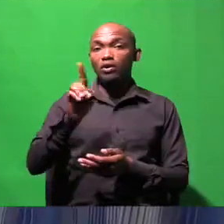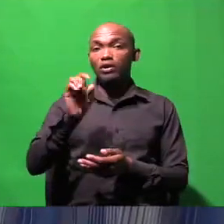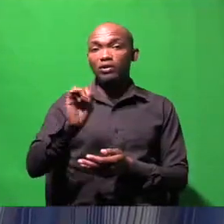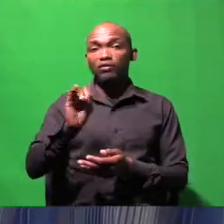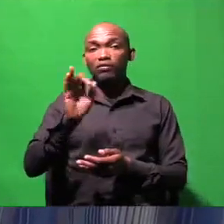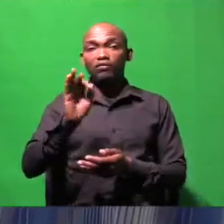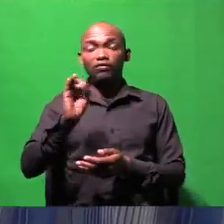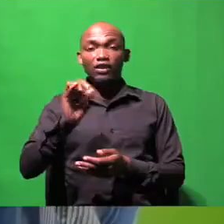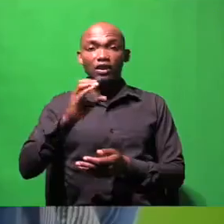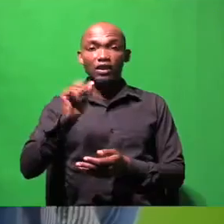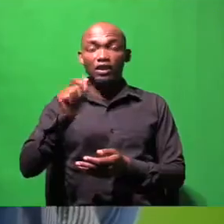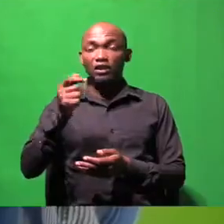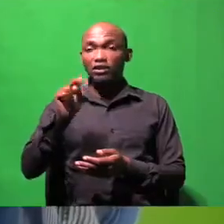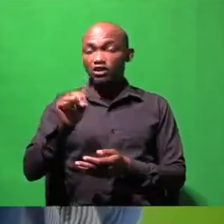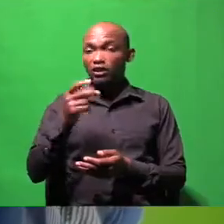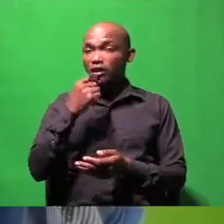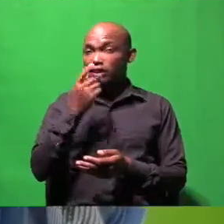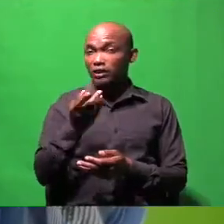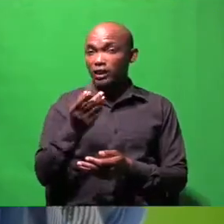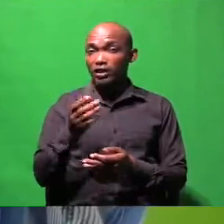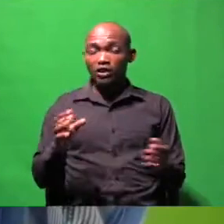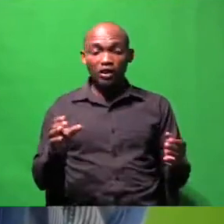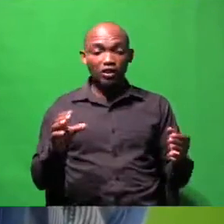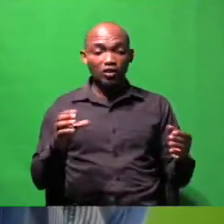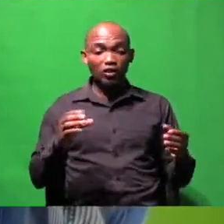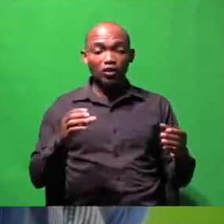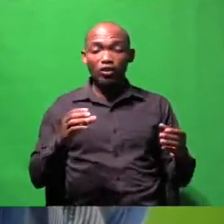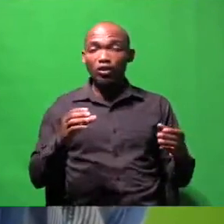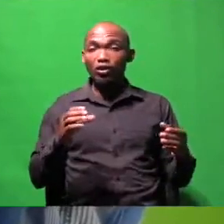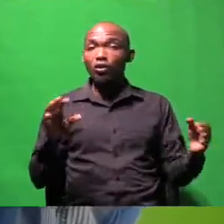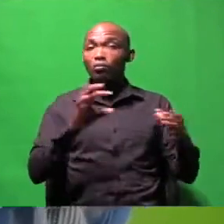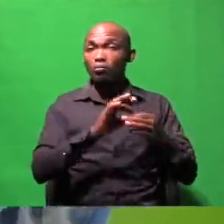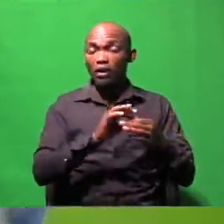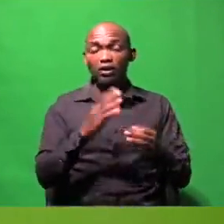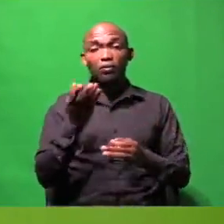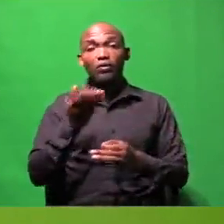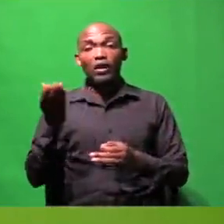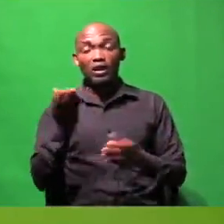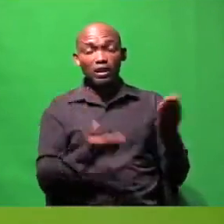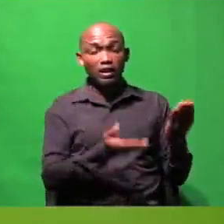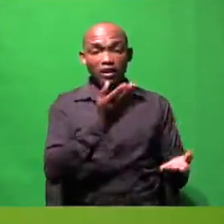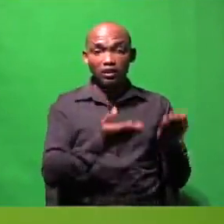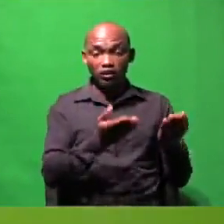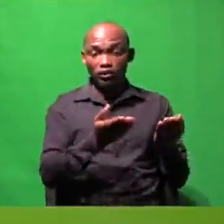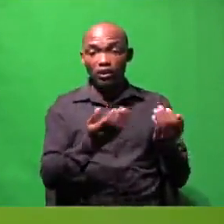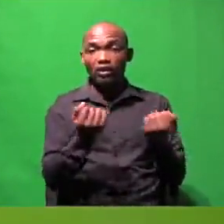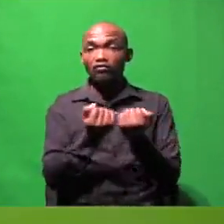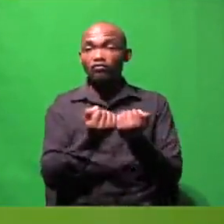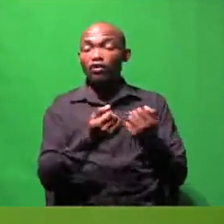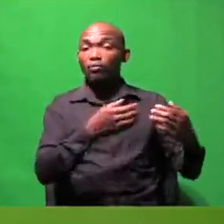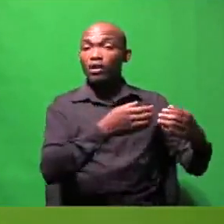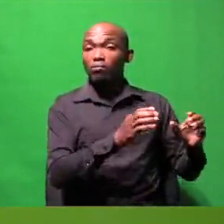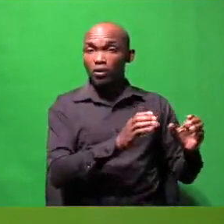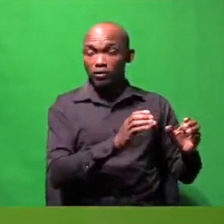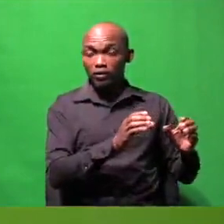repeat, atom may combine in any ratio to form complex compound. Since there are two,